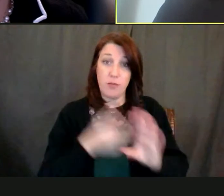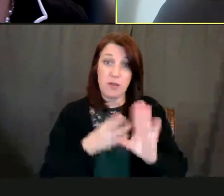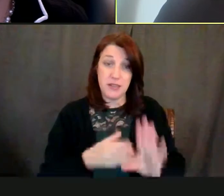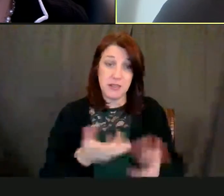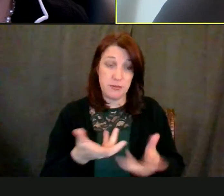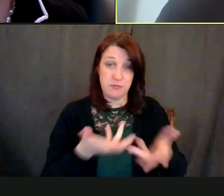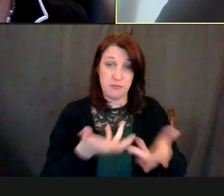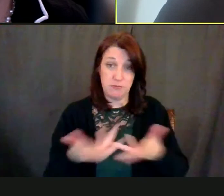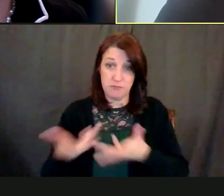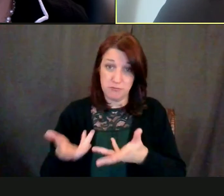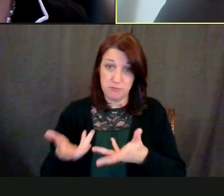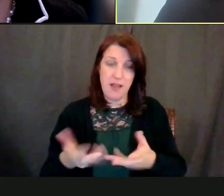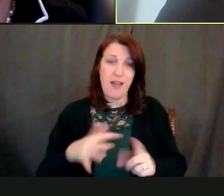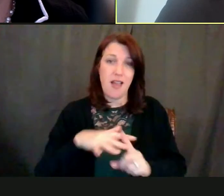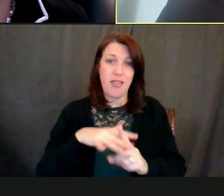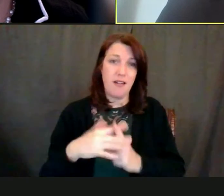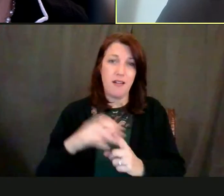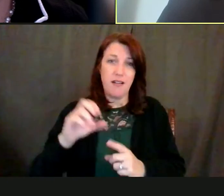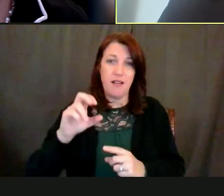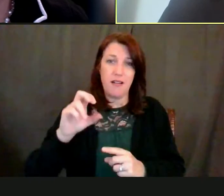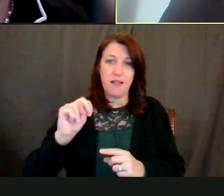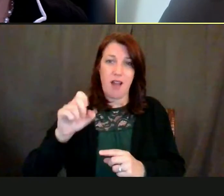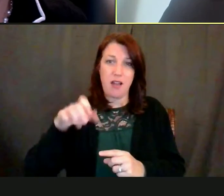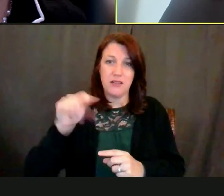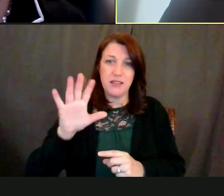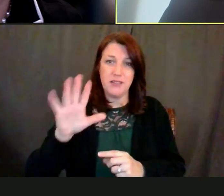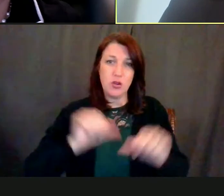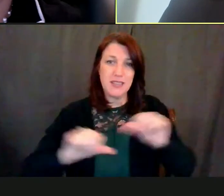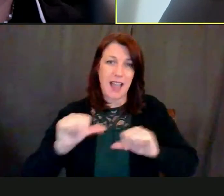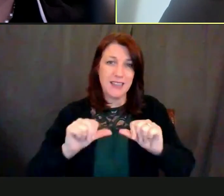working and in the context of your scientific question.